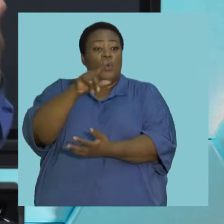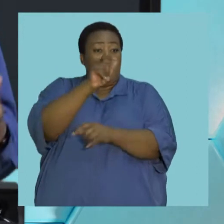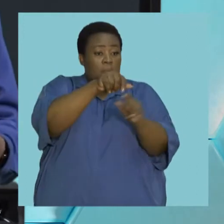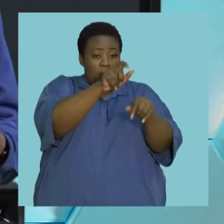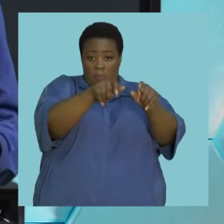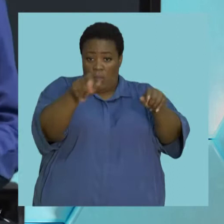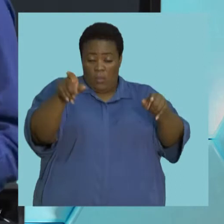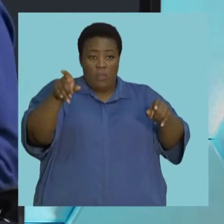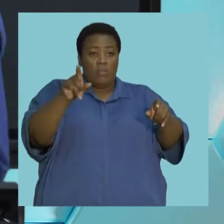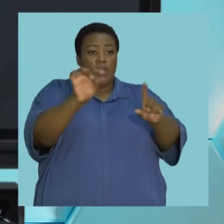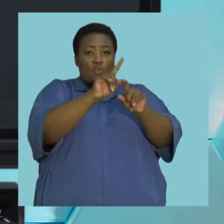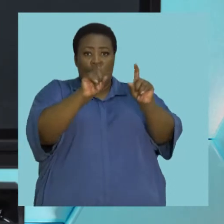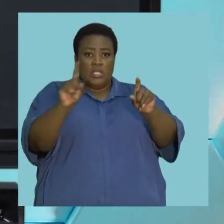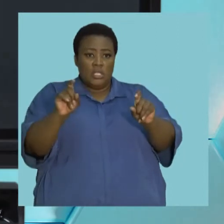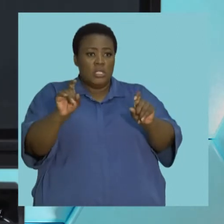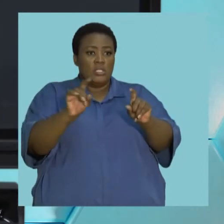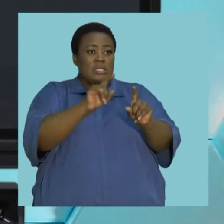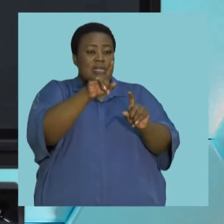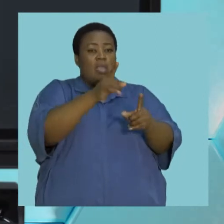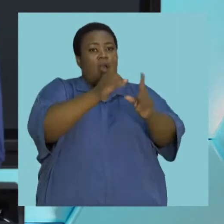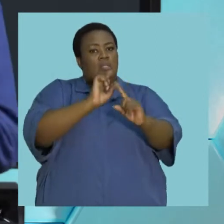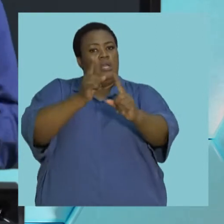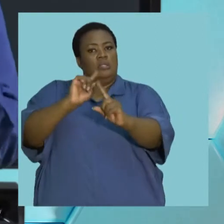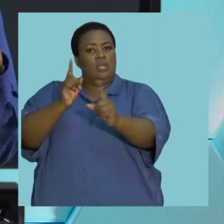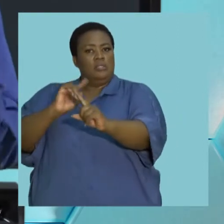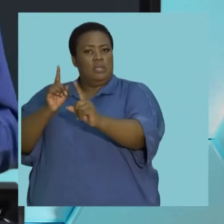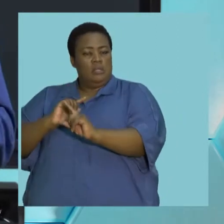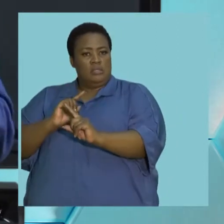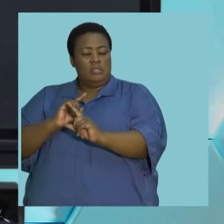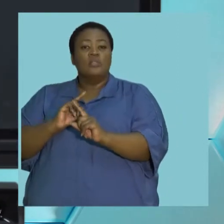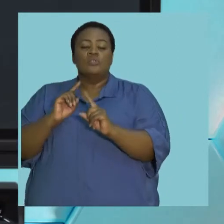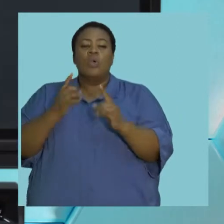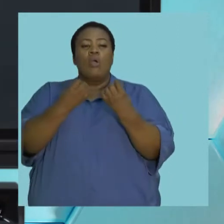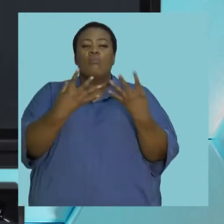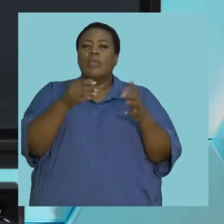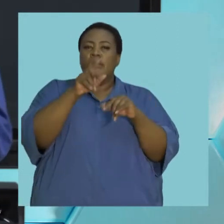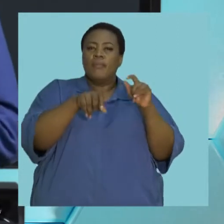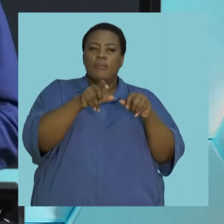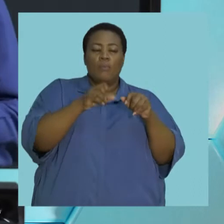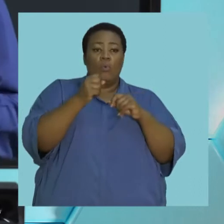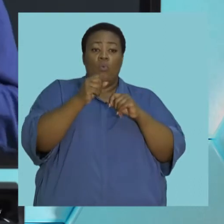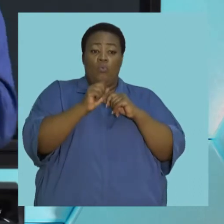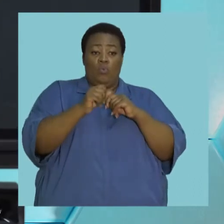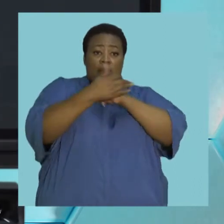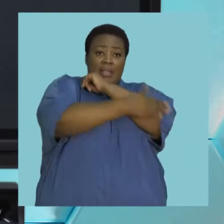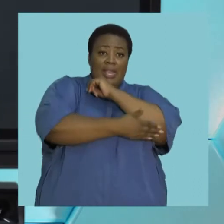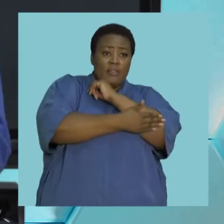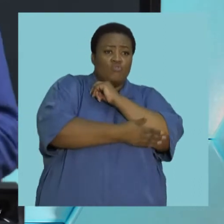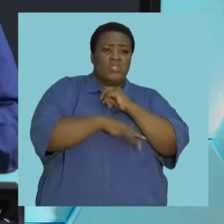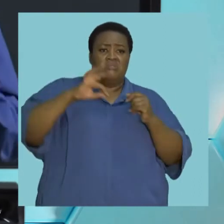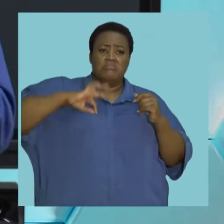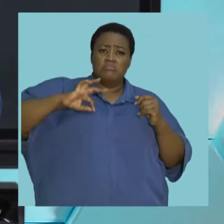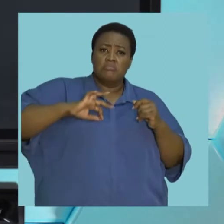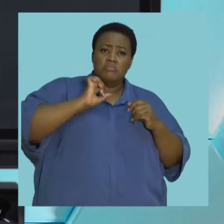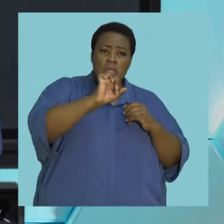would answer. So that gives us information, and that information talks to the number of people in the country and their